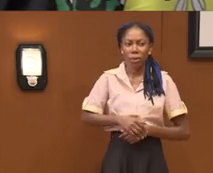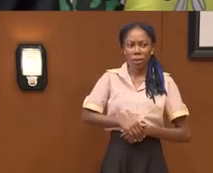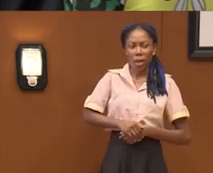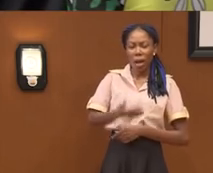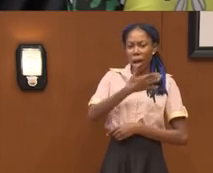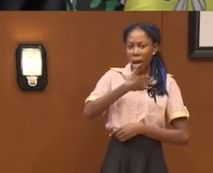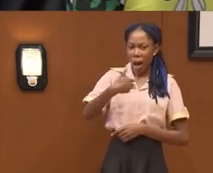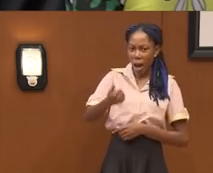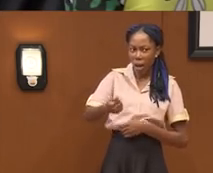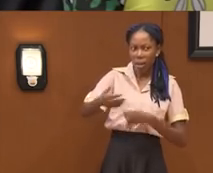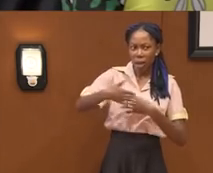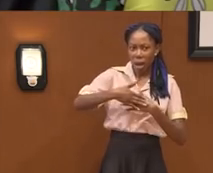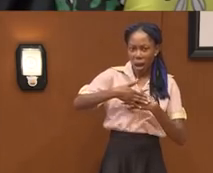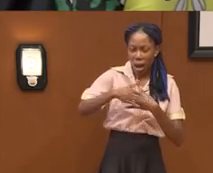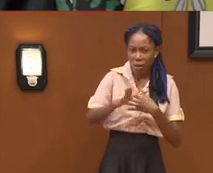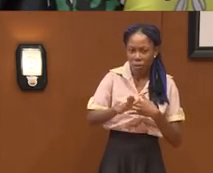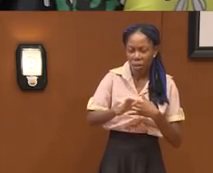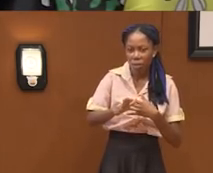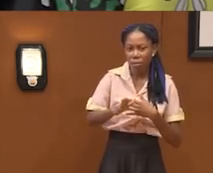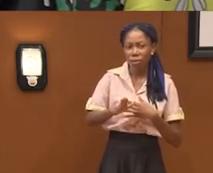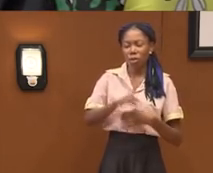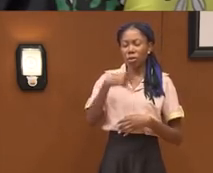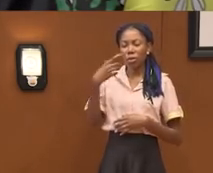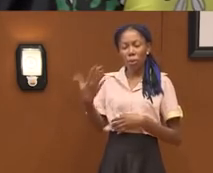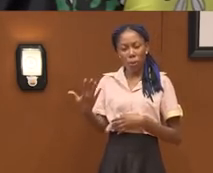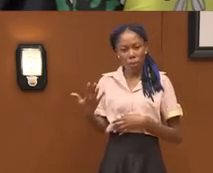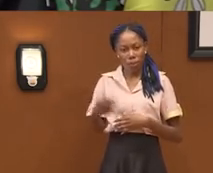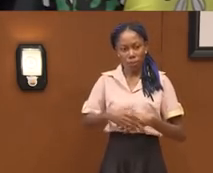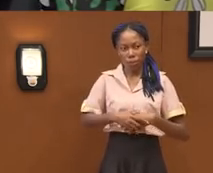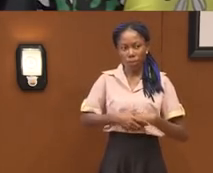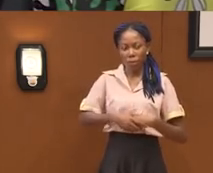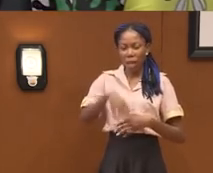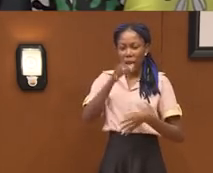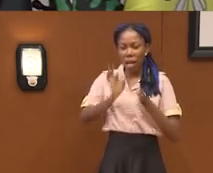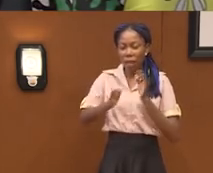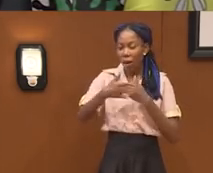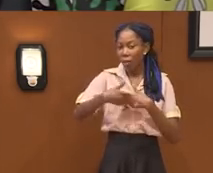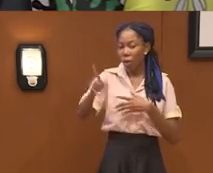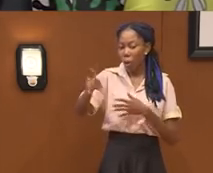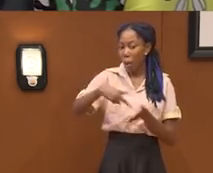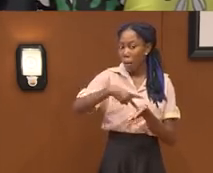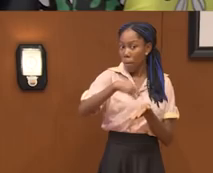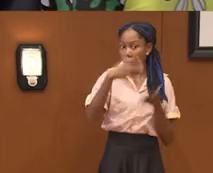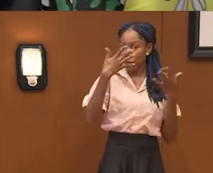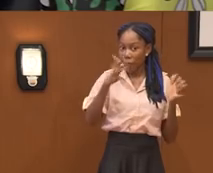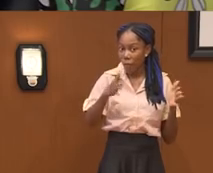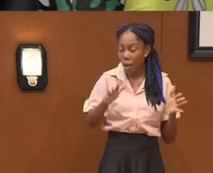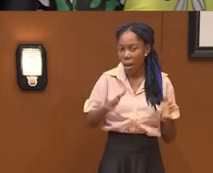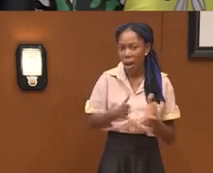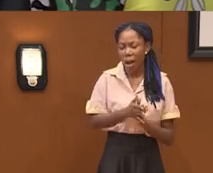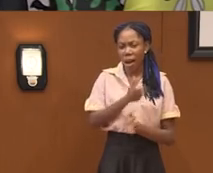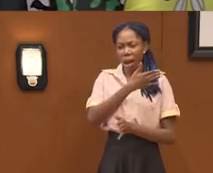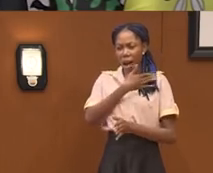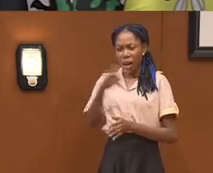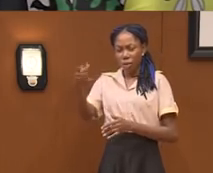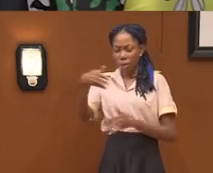And out after making that... Out of trust. No, so now wait. After you made that payment and you stepped